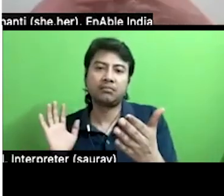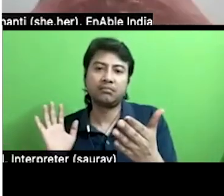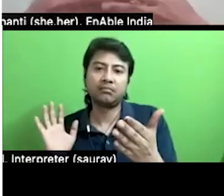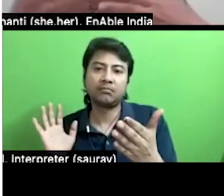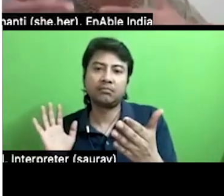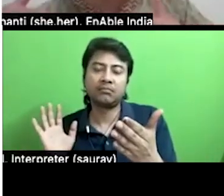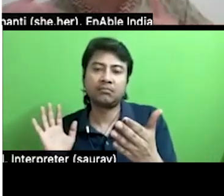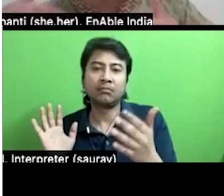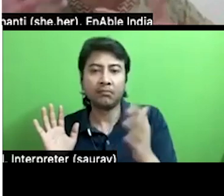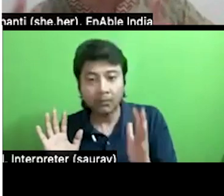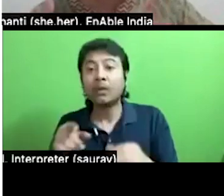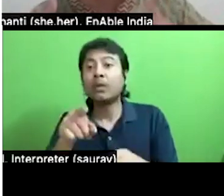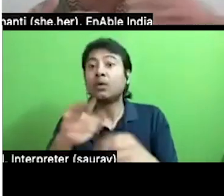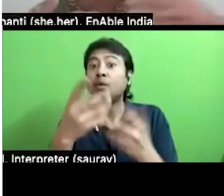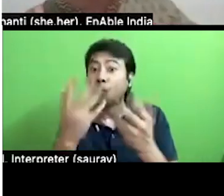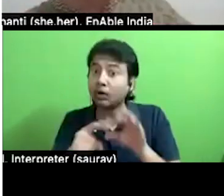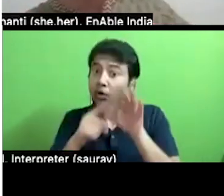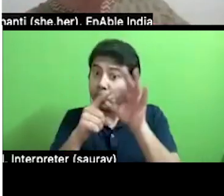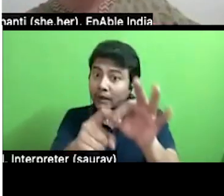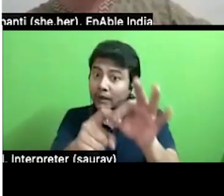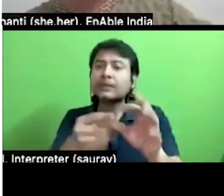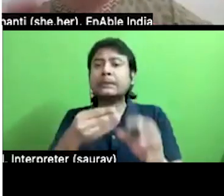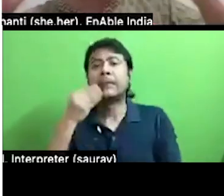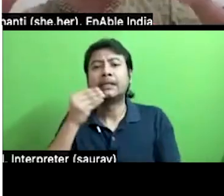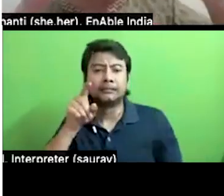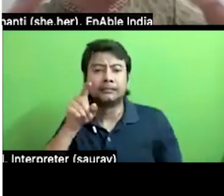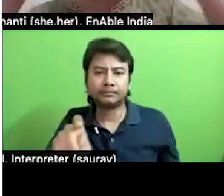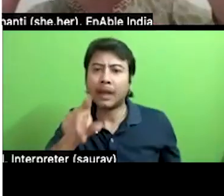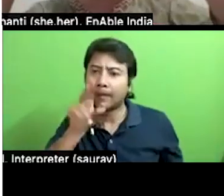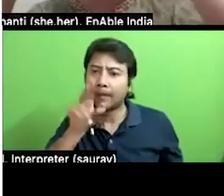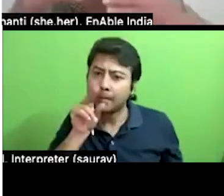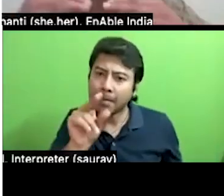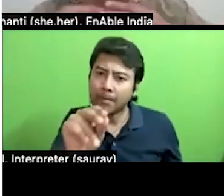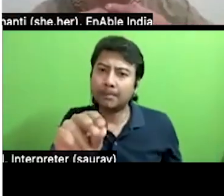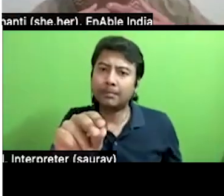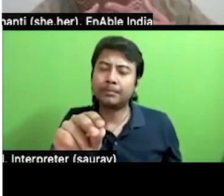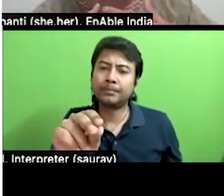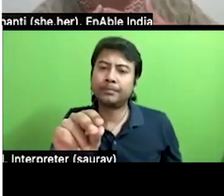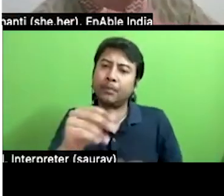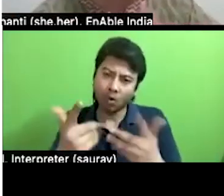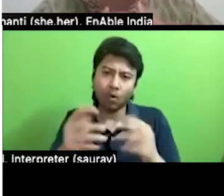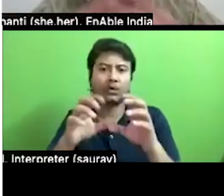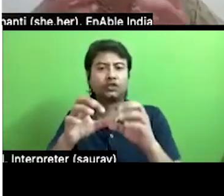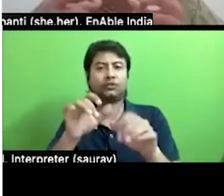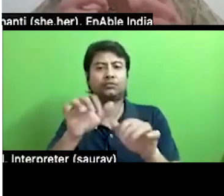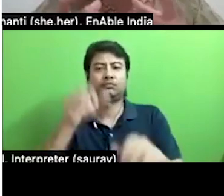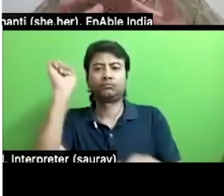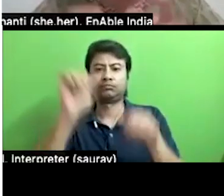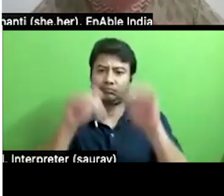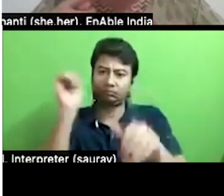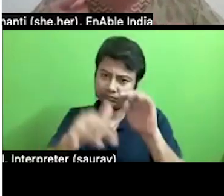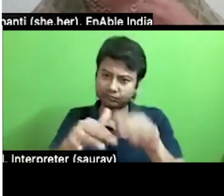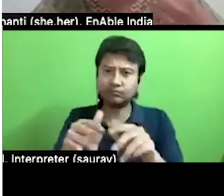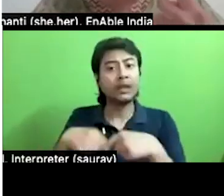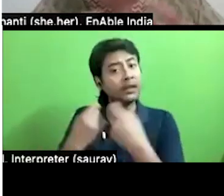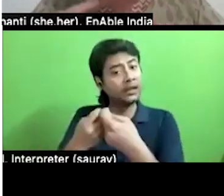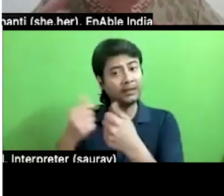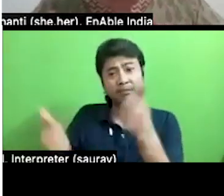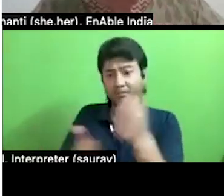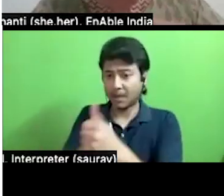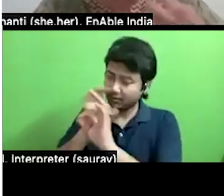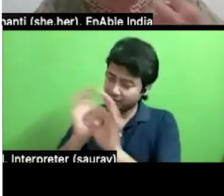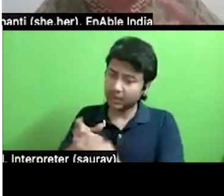not only you to ask your questions in the chat box, and I have my colleagues here who will be monitoring it, And it's if there are some questions we can't